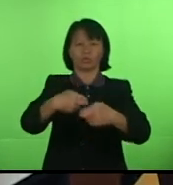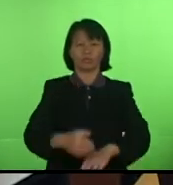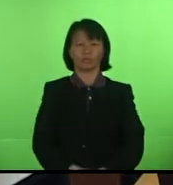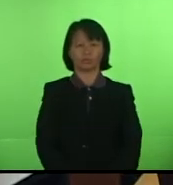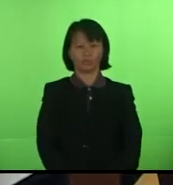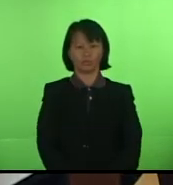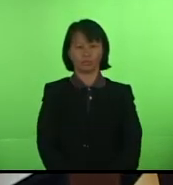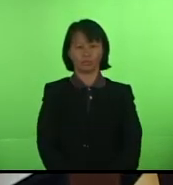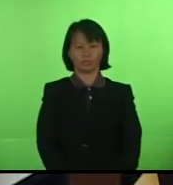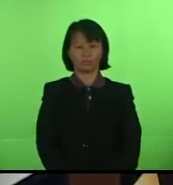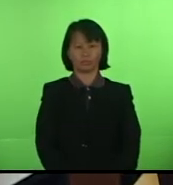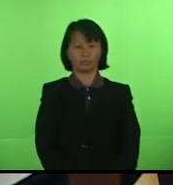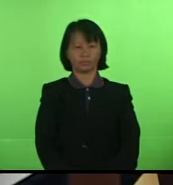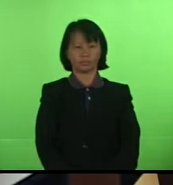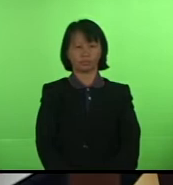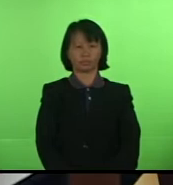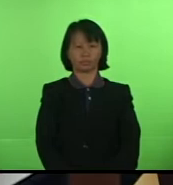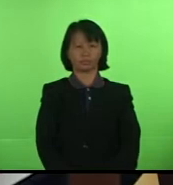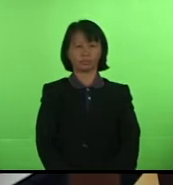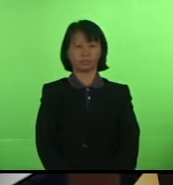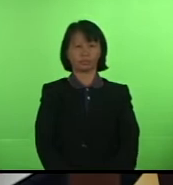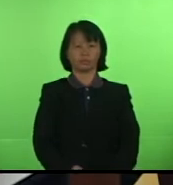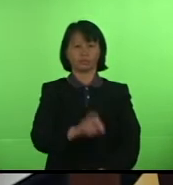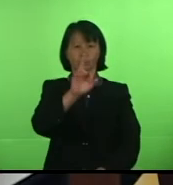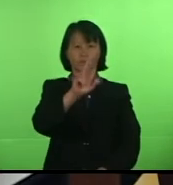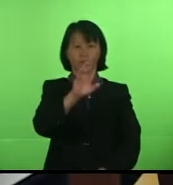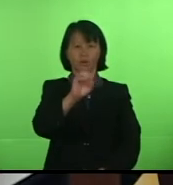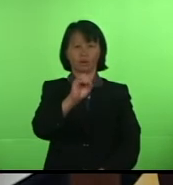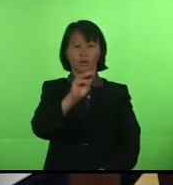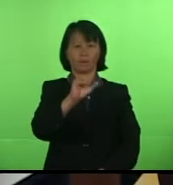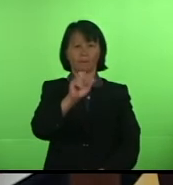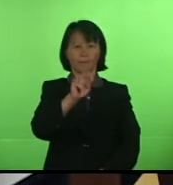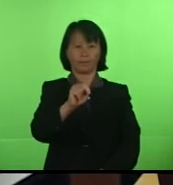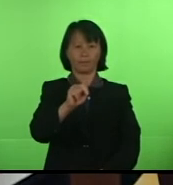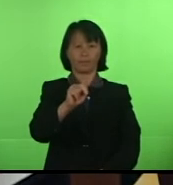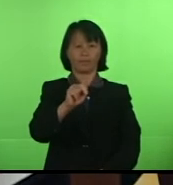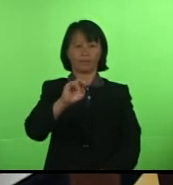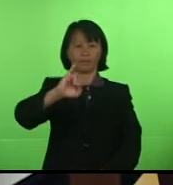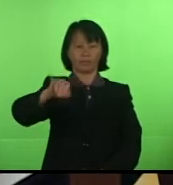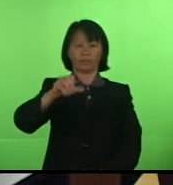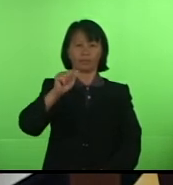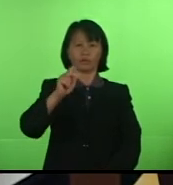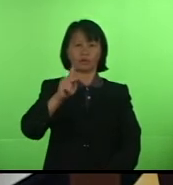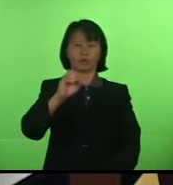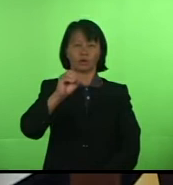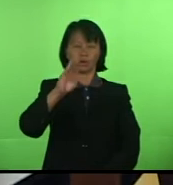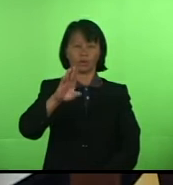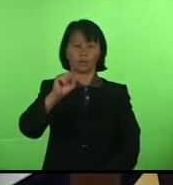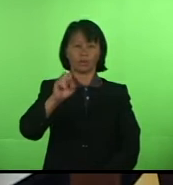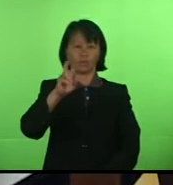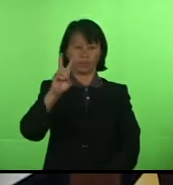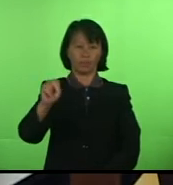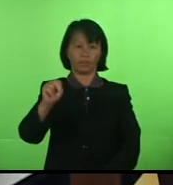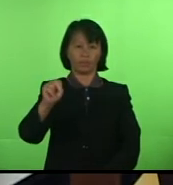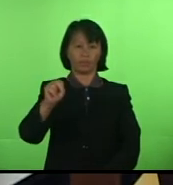Roman Jacobson also took a little bit of Shannon's model, but ladies